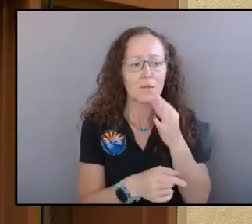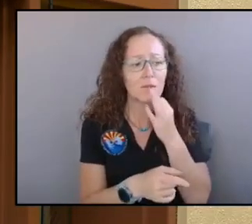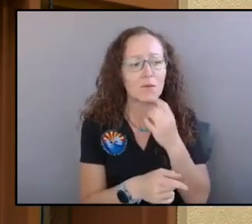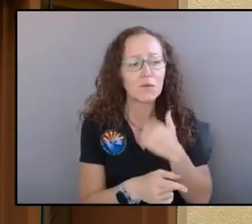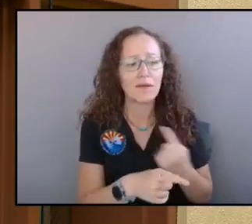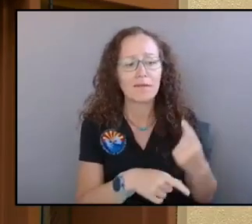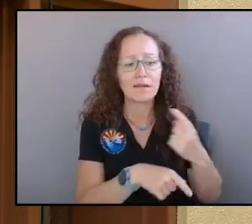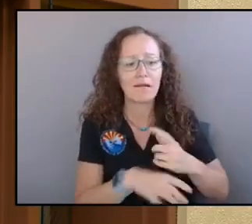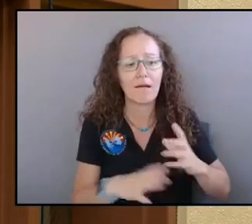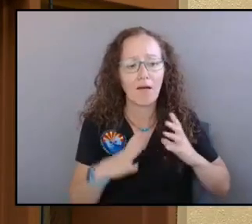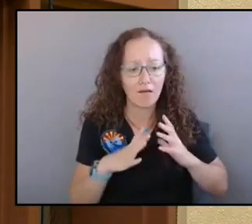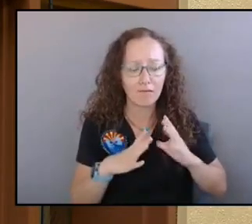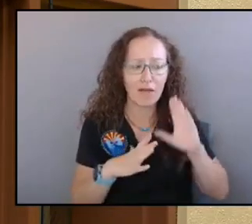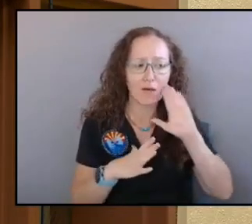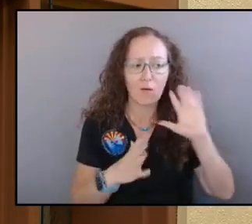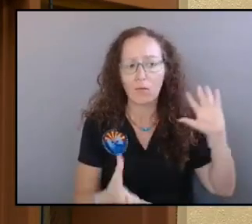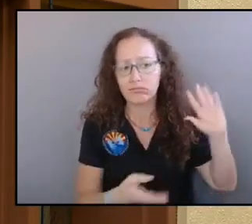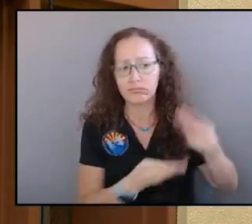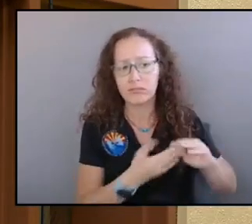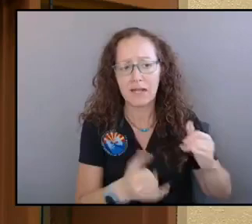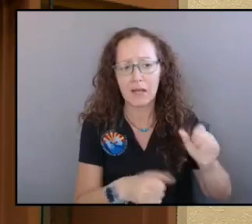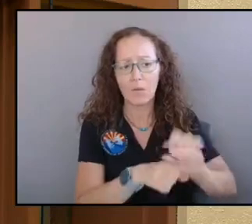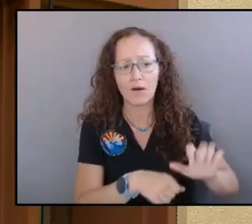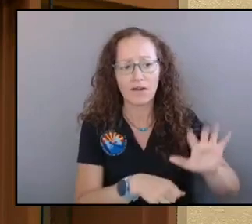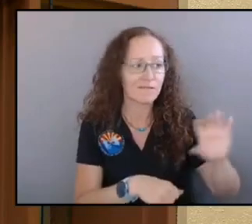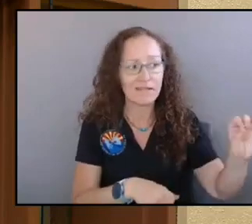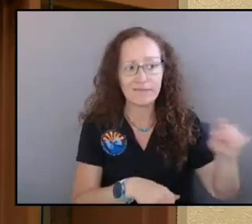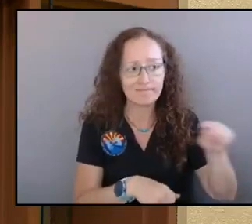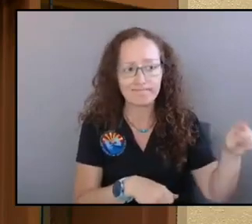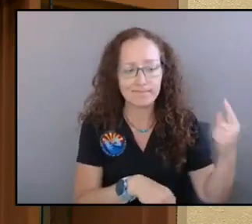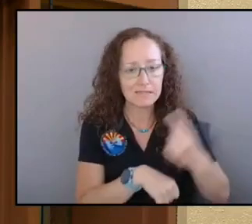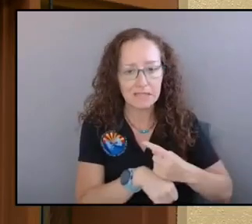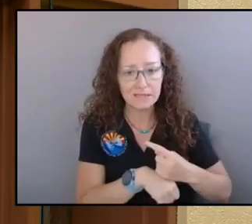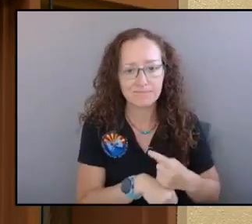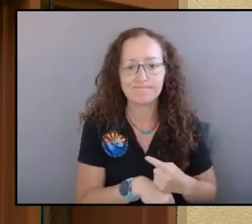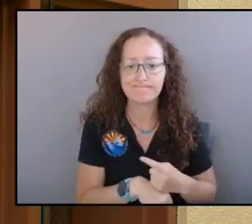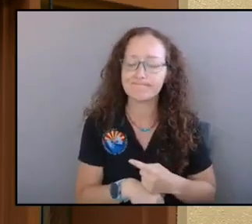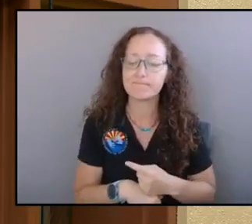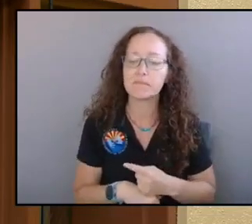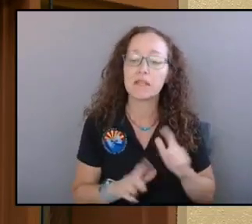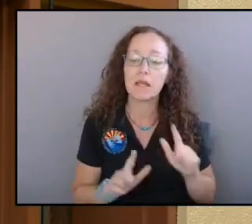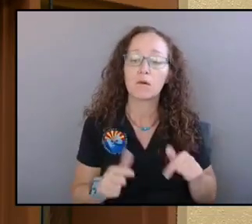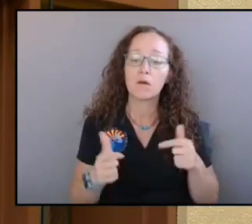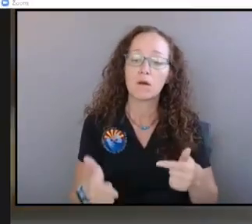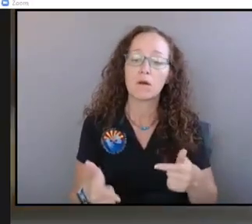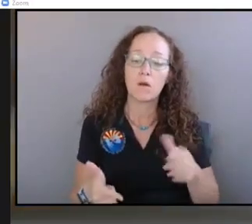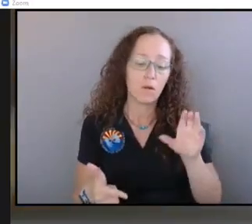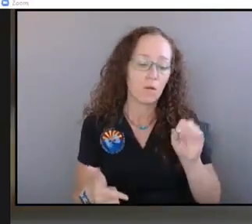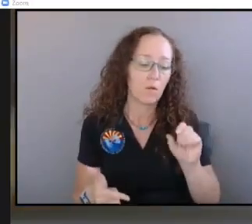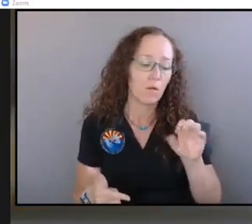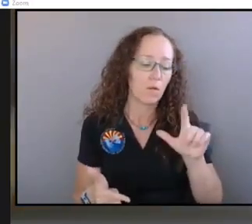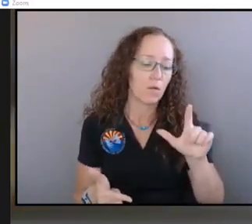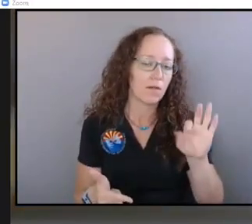for 50-some days. I'm going to go ahead and turn it now to the Colfax County Sheriff, Leonard Baca.